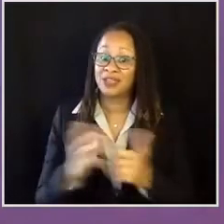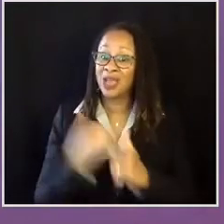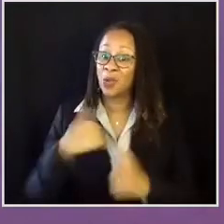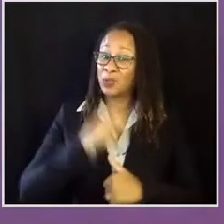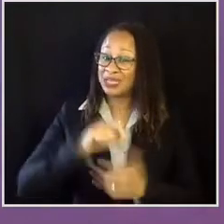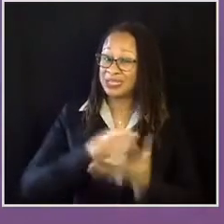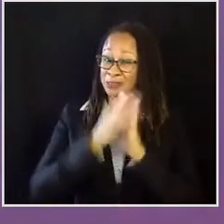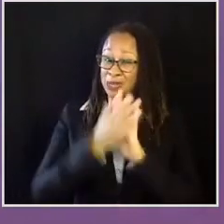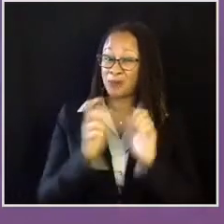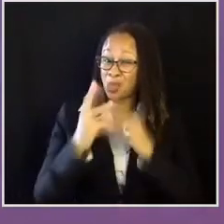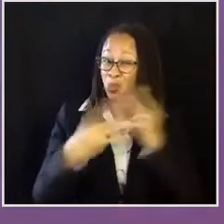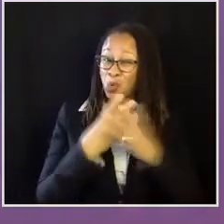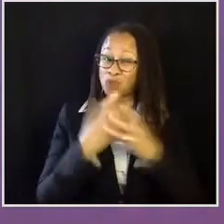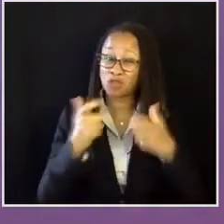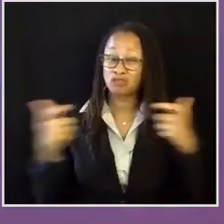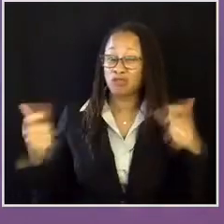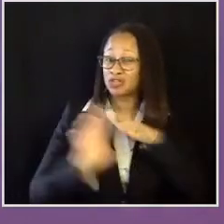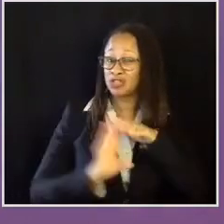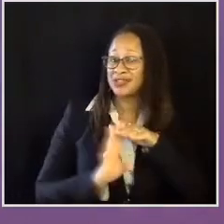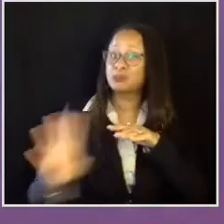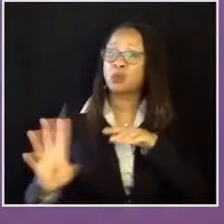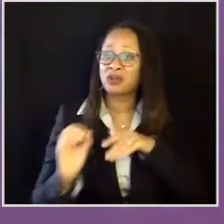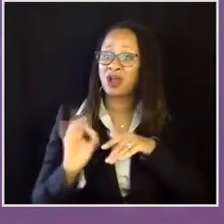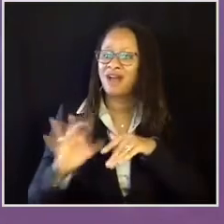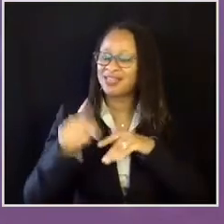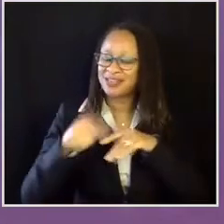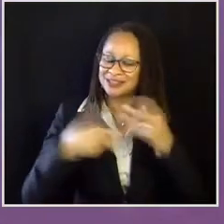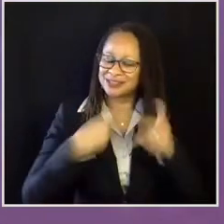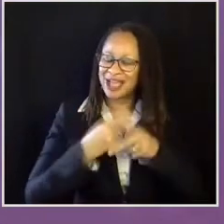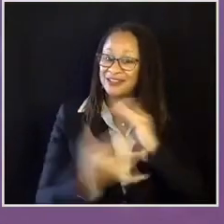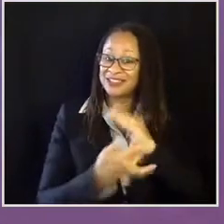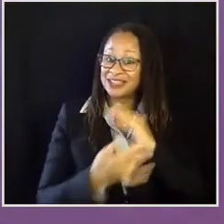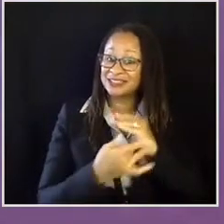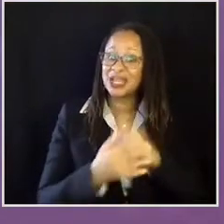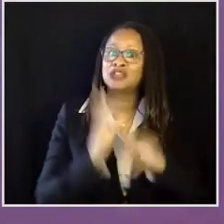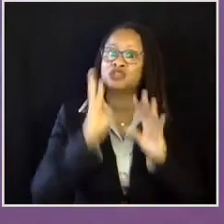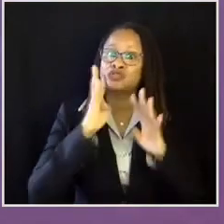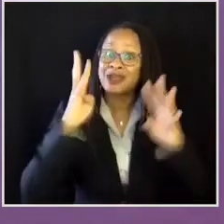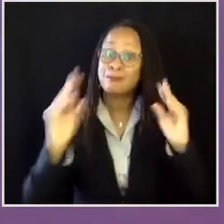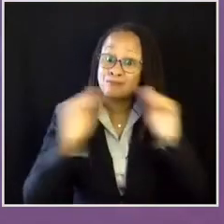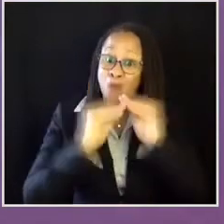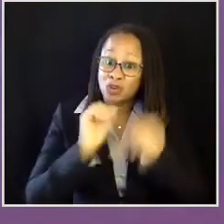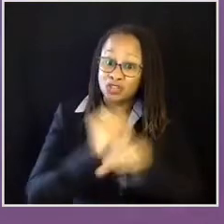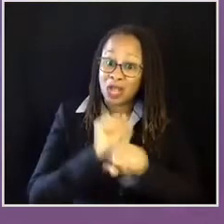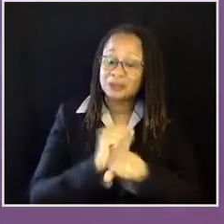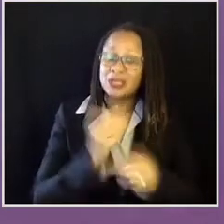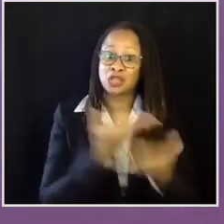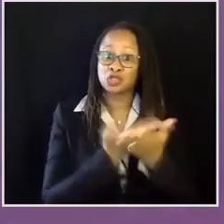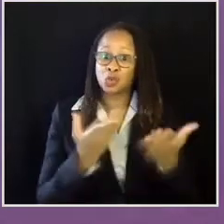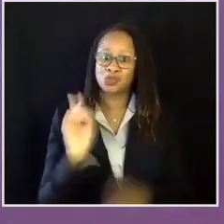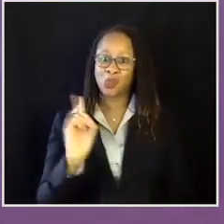largest exporter of these technologies, creating even more jobs sourced in America.